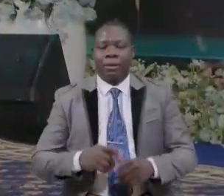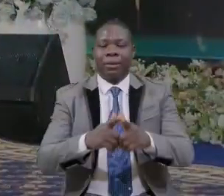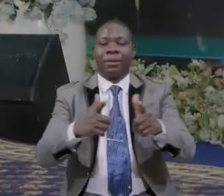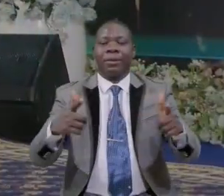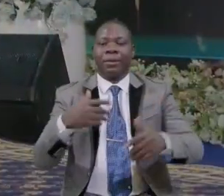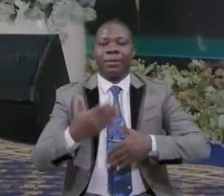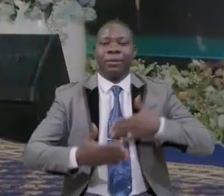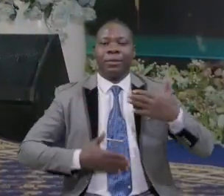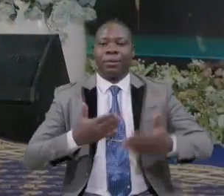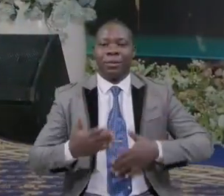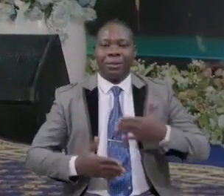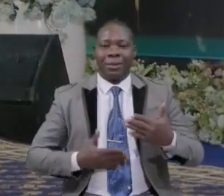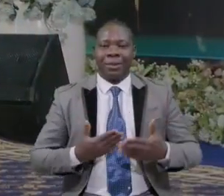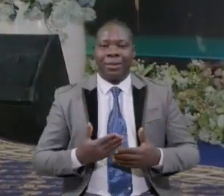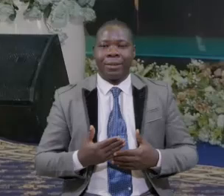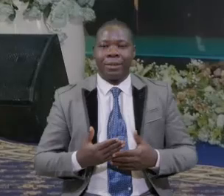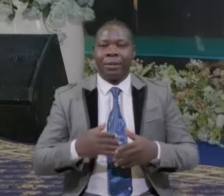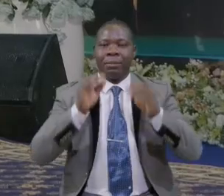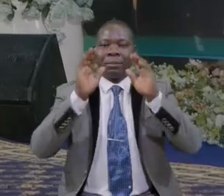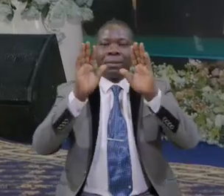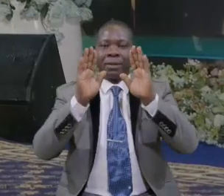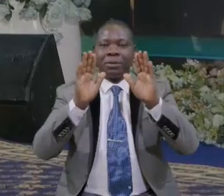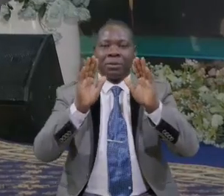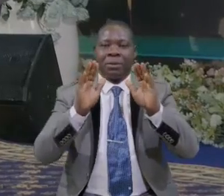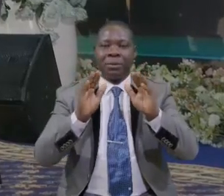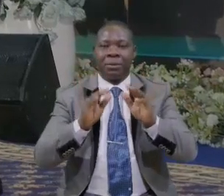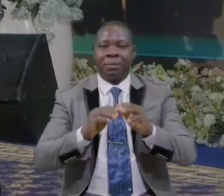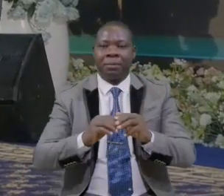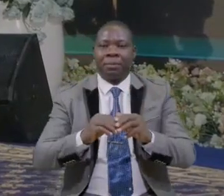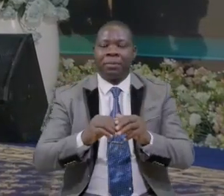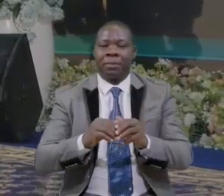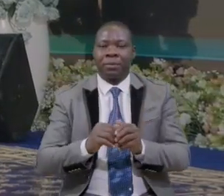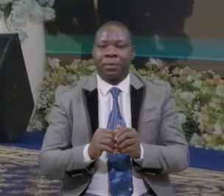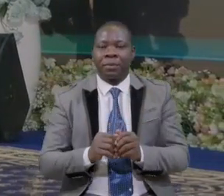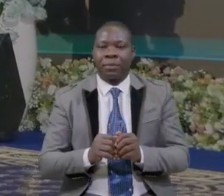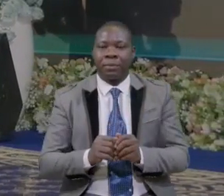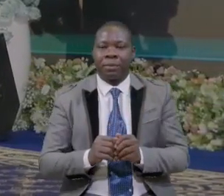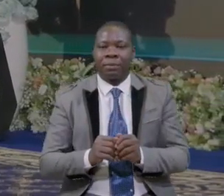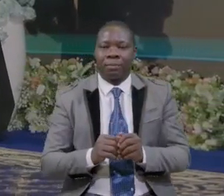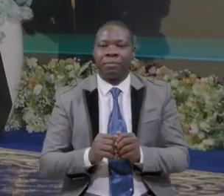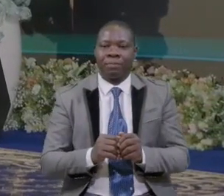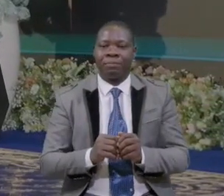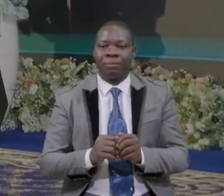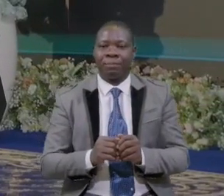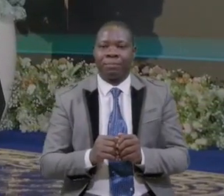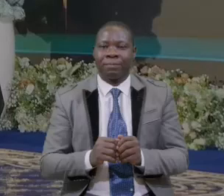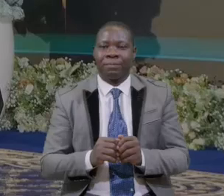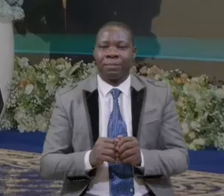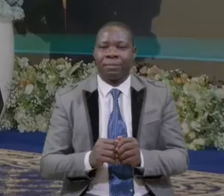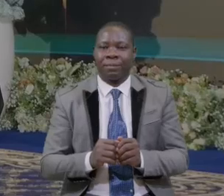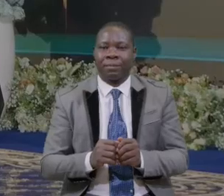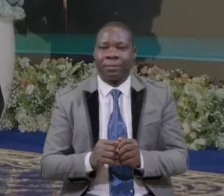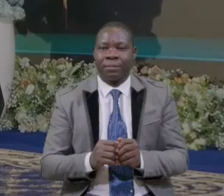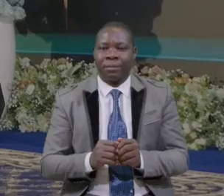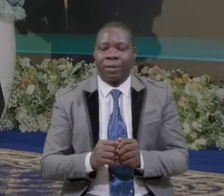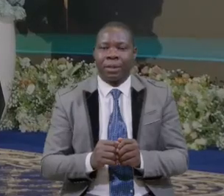horde, to be in River State and minister from your pulpit here to the